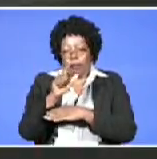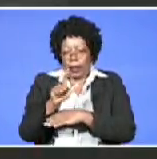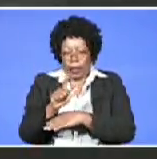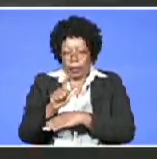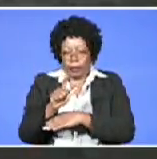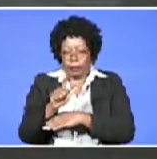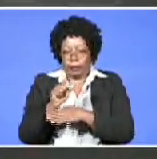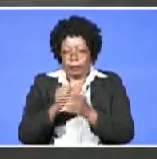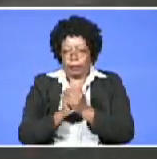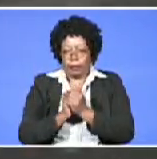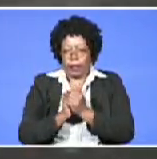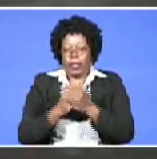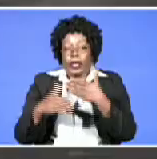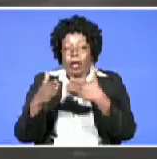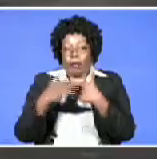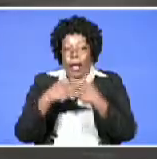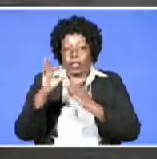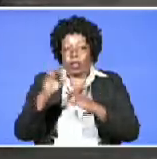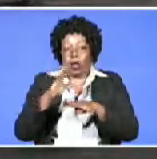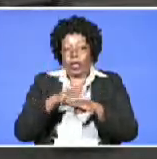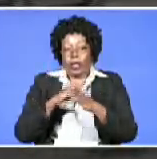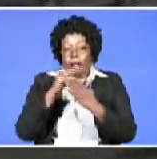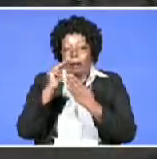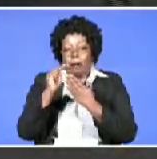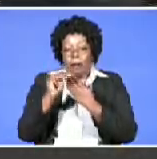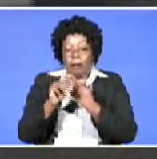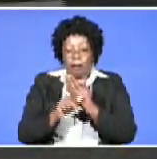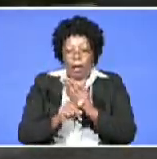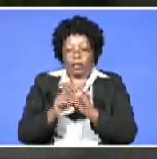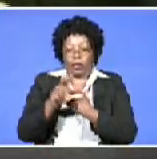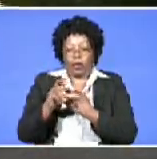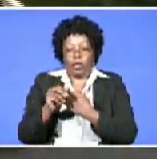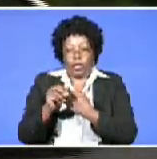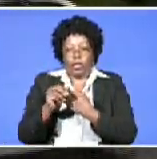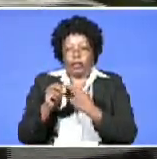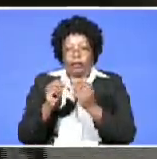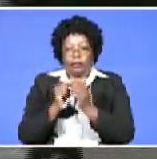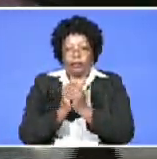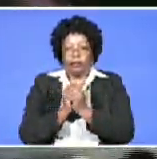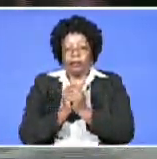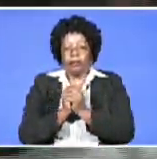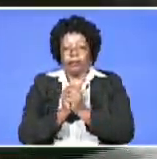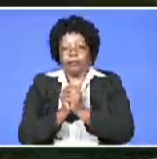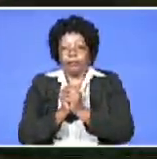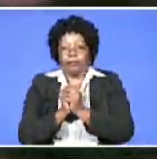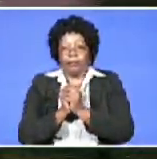four defendants are due back in court on March 30th for trial. Antoinette Smith, ZNS Network News.